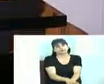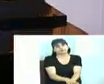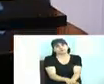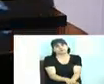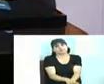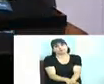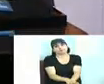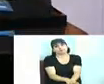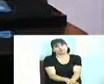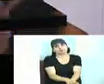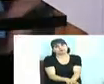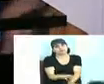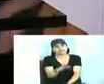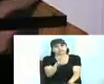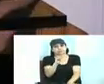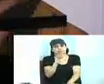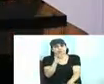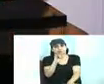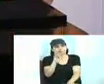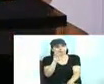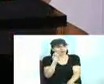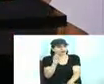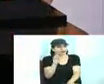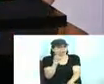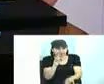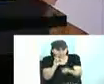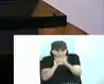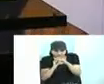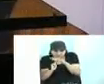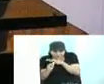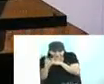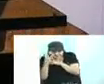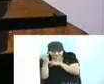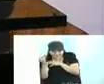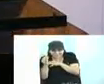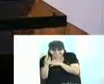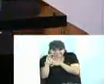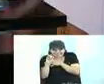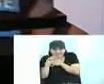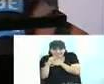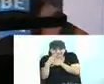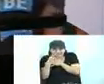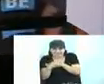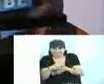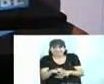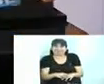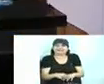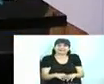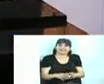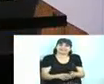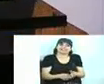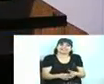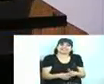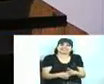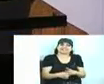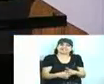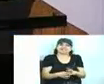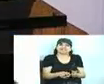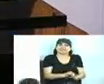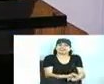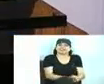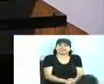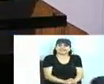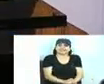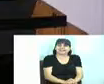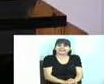Camille snuck out of the booth, out of the tech booth for a minute. Let's welcome her. Come to sing for us. Oh,